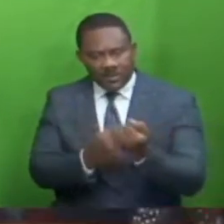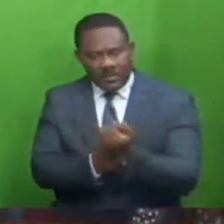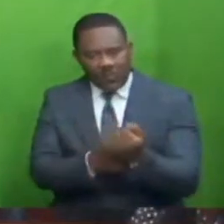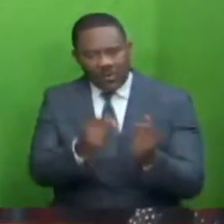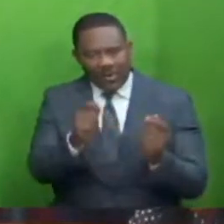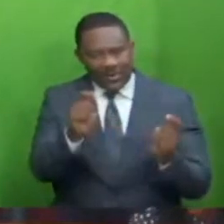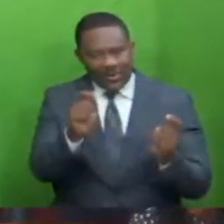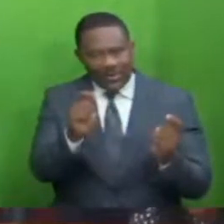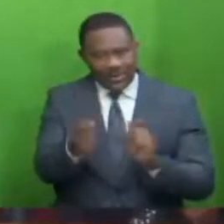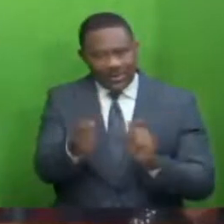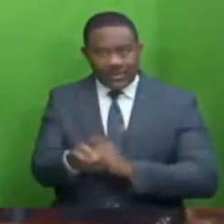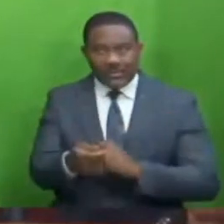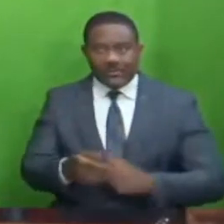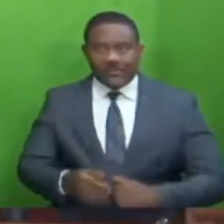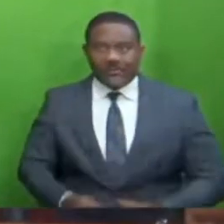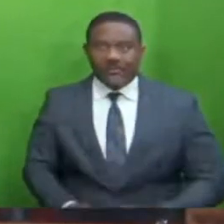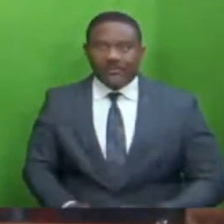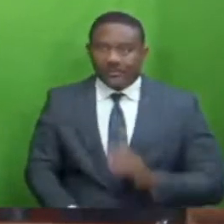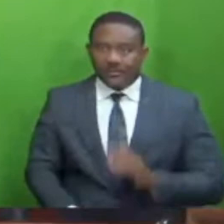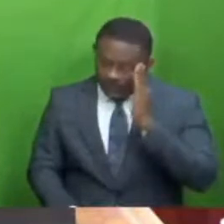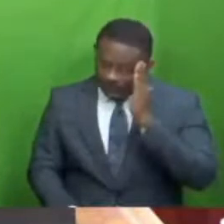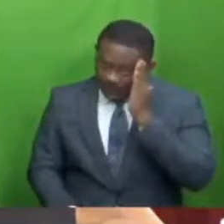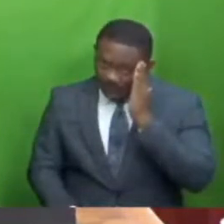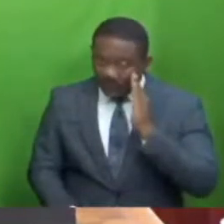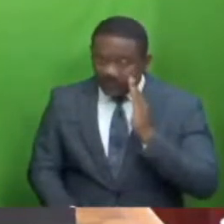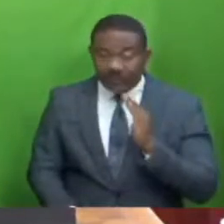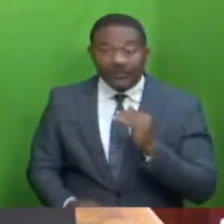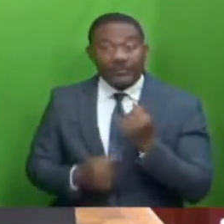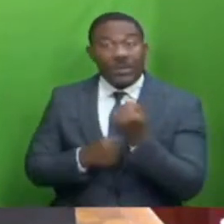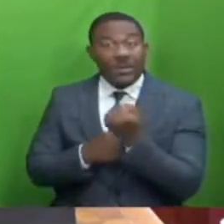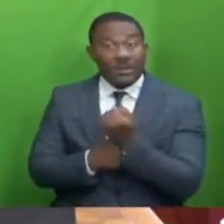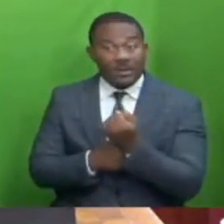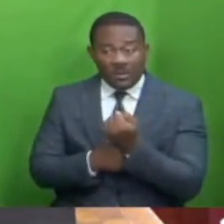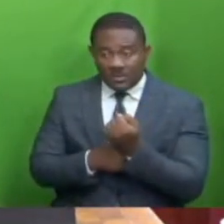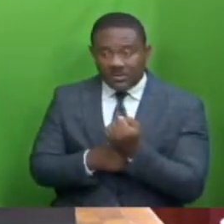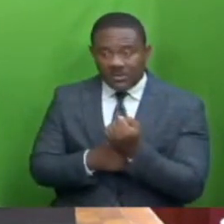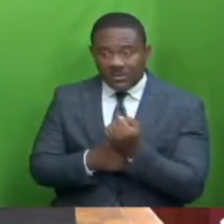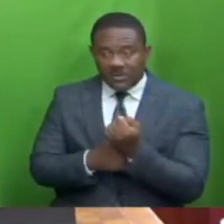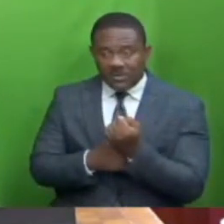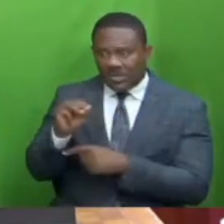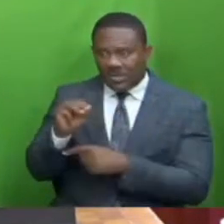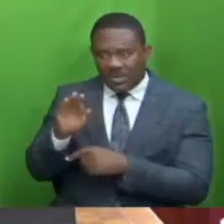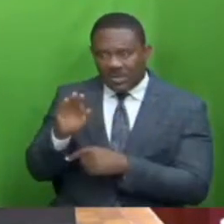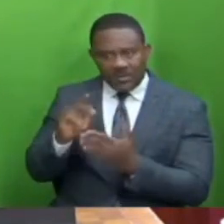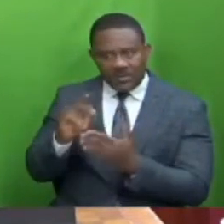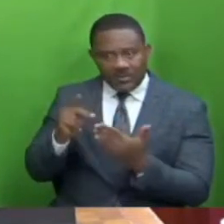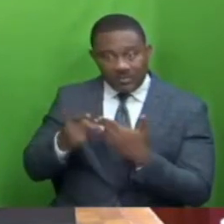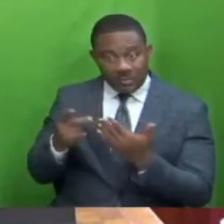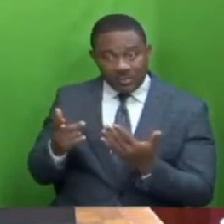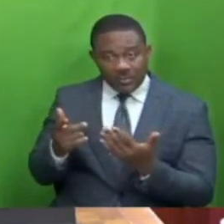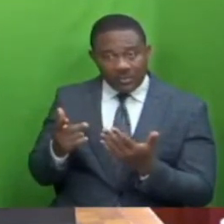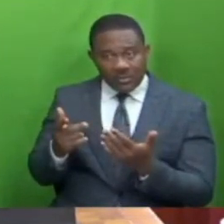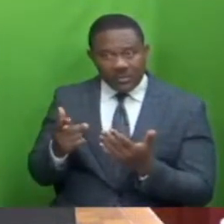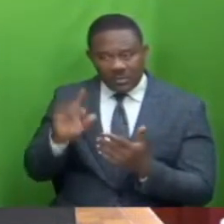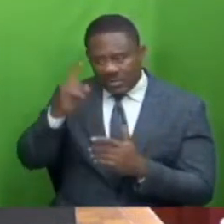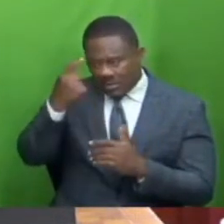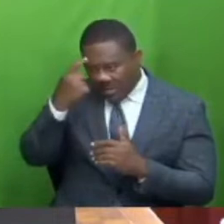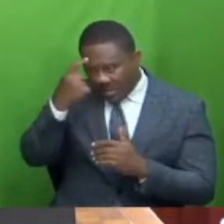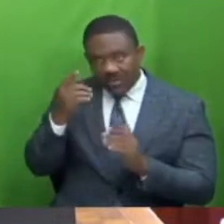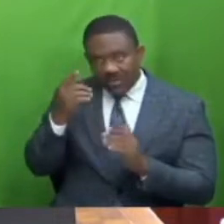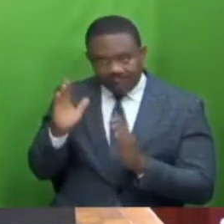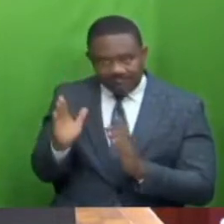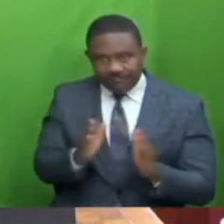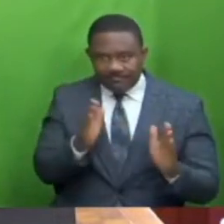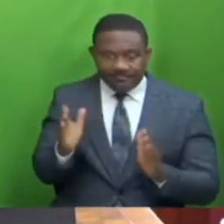Mr. Speaker, to support the effective implementation of the IMF-supported PCPEG, the government has put in place